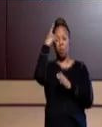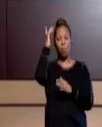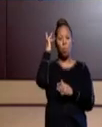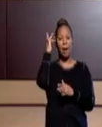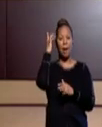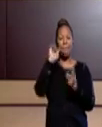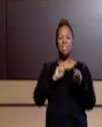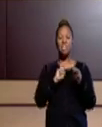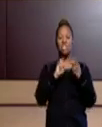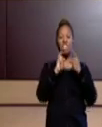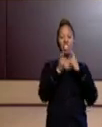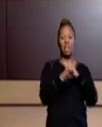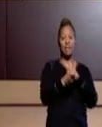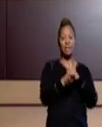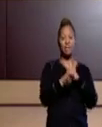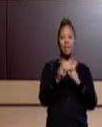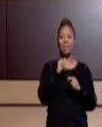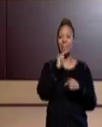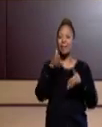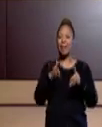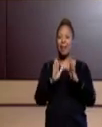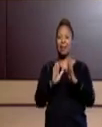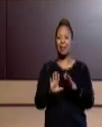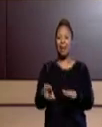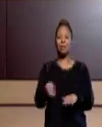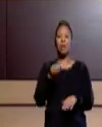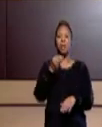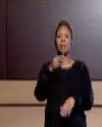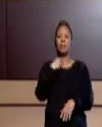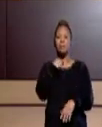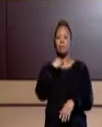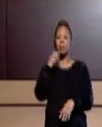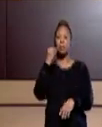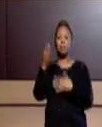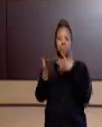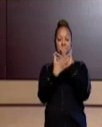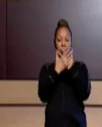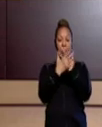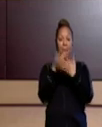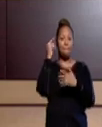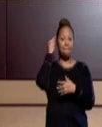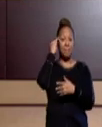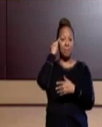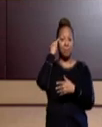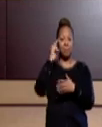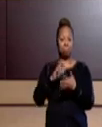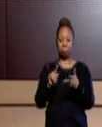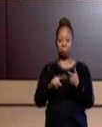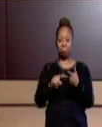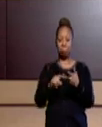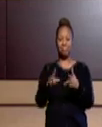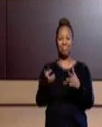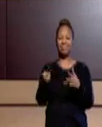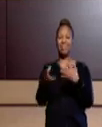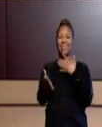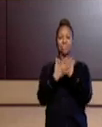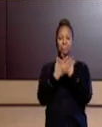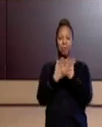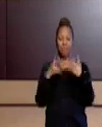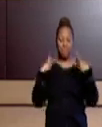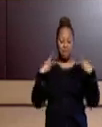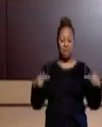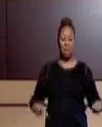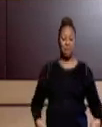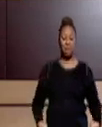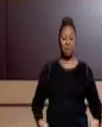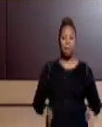Because they changed. Mm. They didn't allow the lockdown to get them mentally. Mm-hmm. They didn't allow the lockdown to get them physically. Mm-hmm.